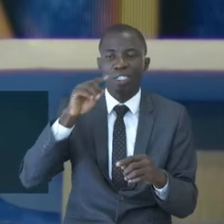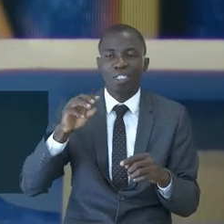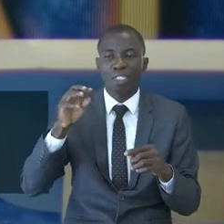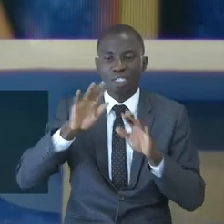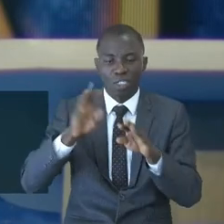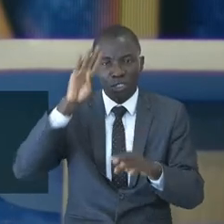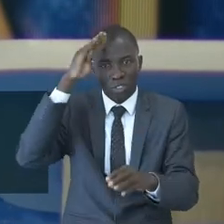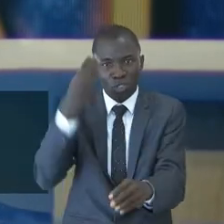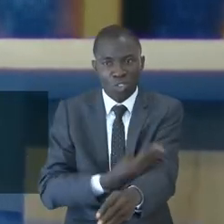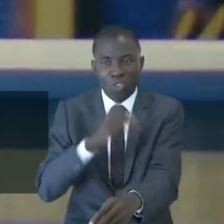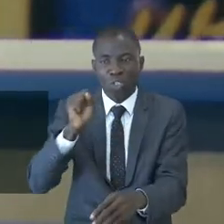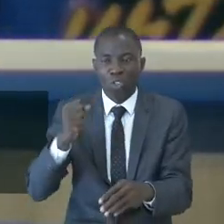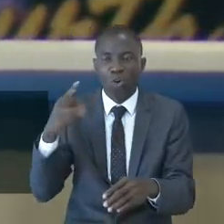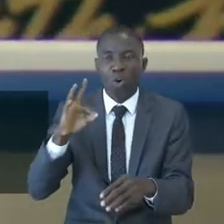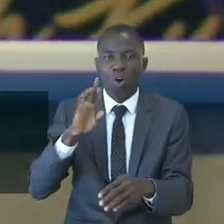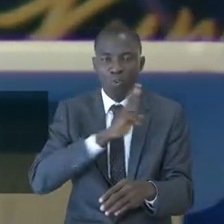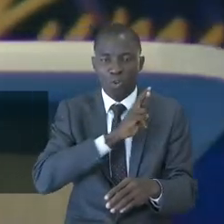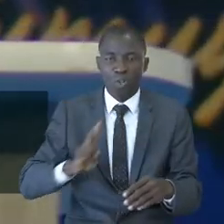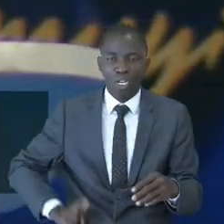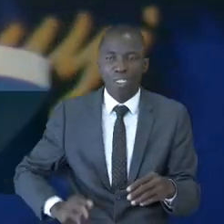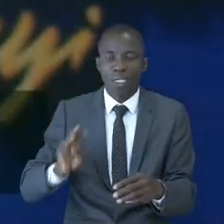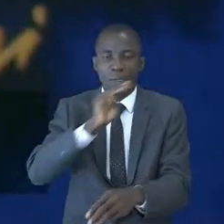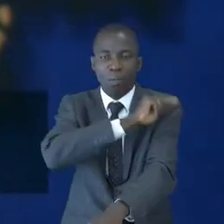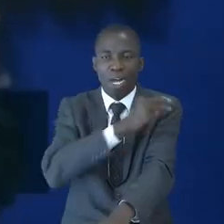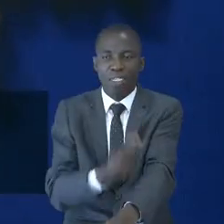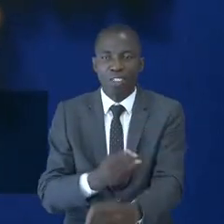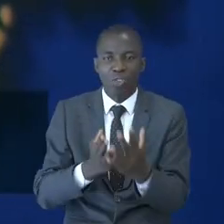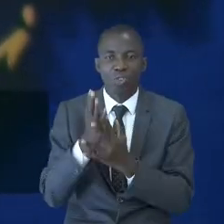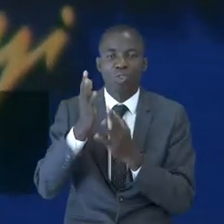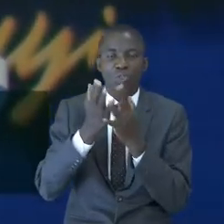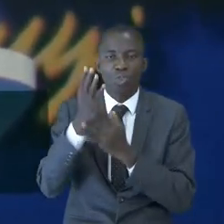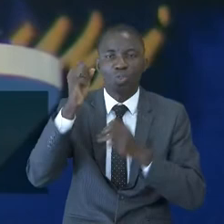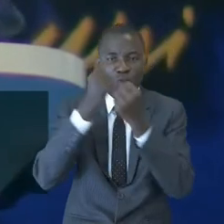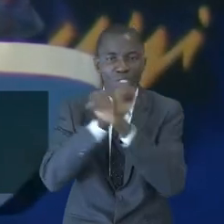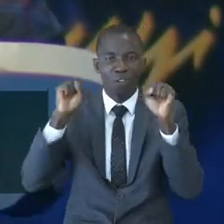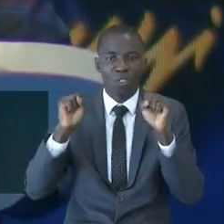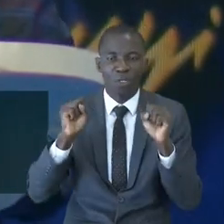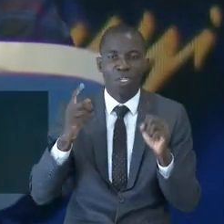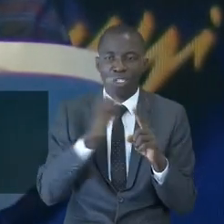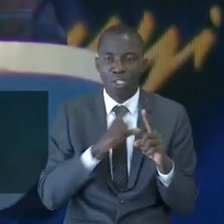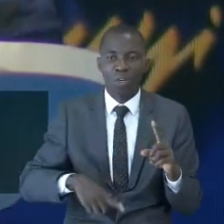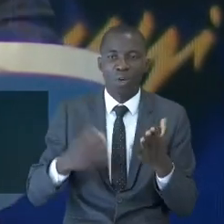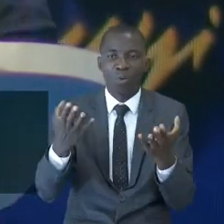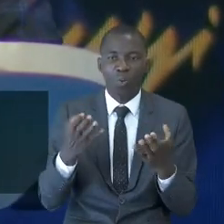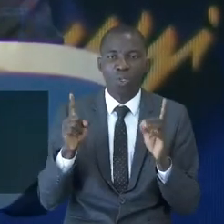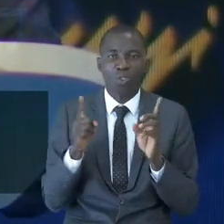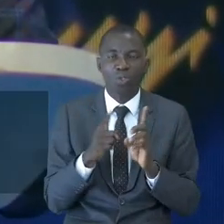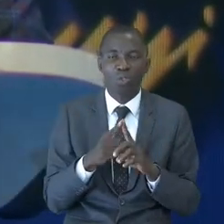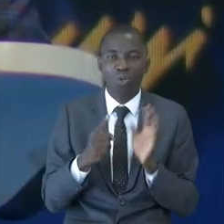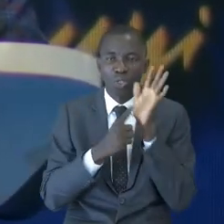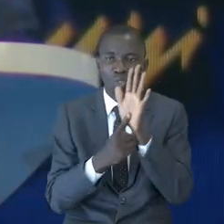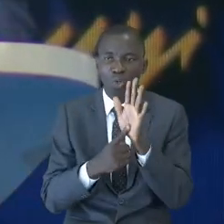royalty, mighty through salvation. The Lord wants to convey his